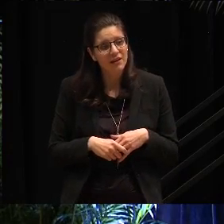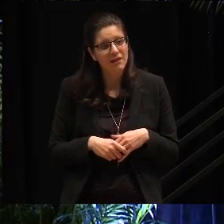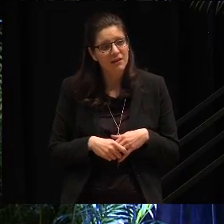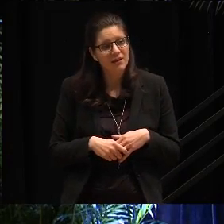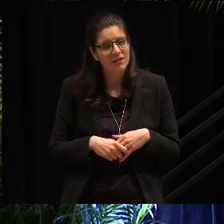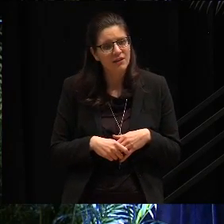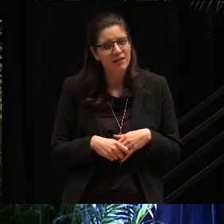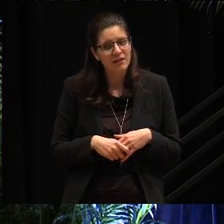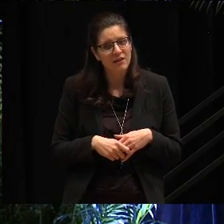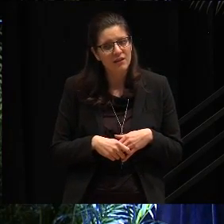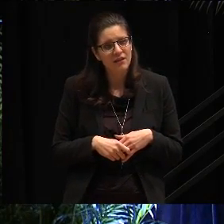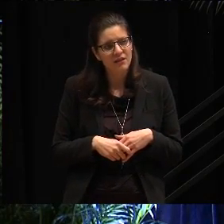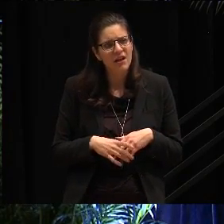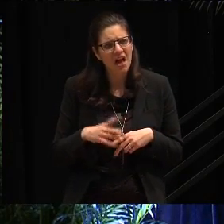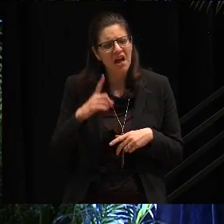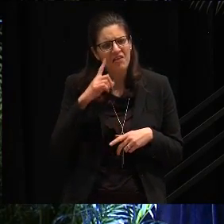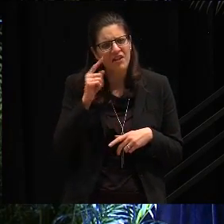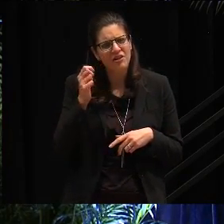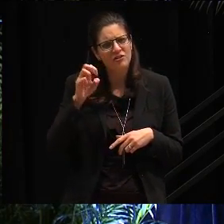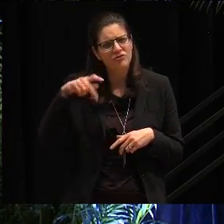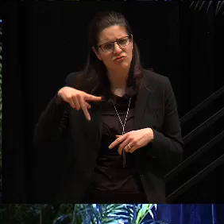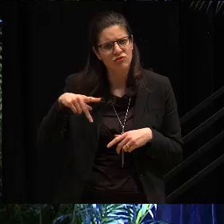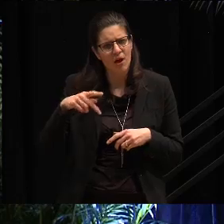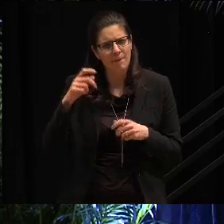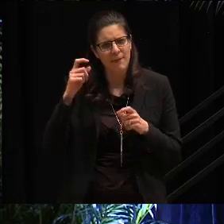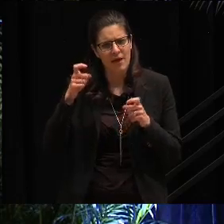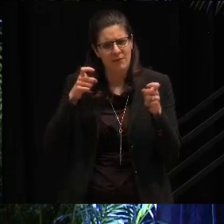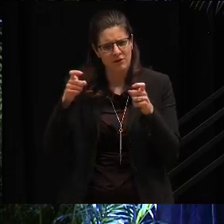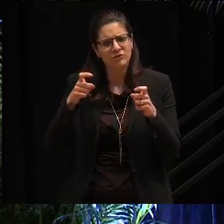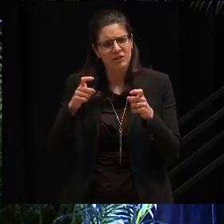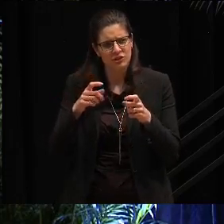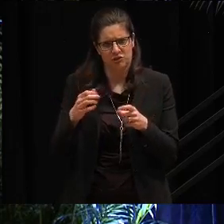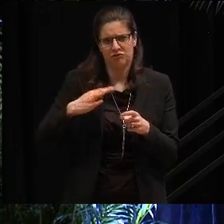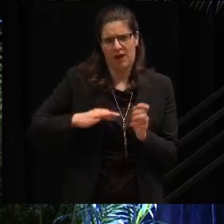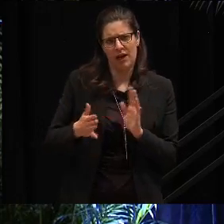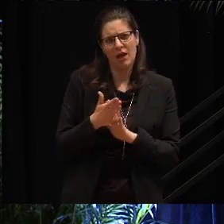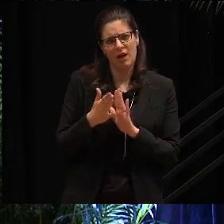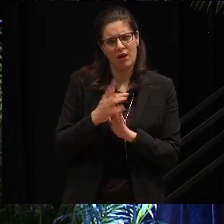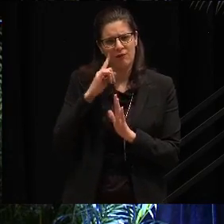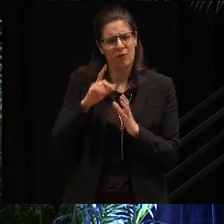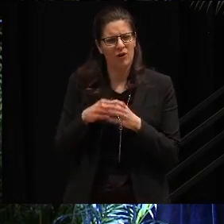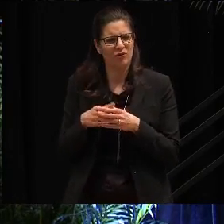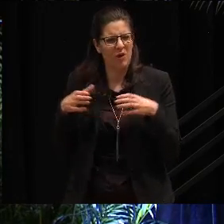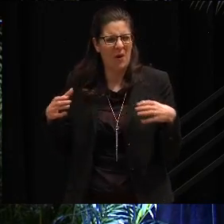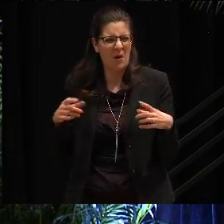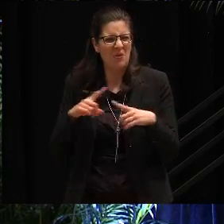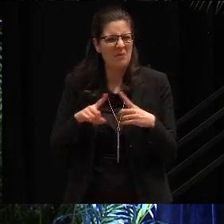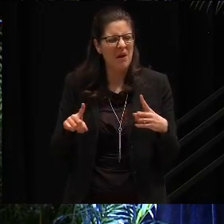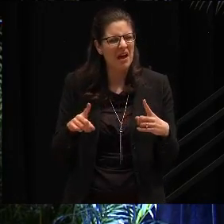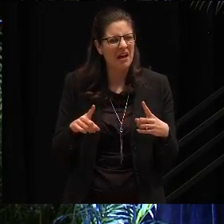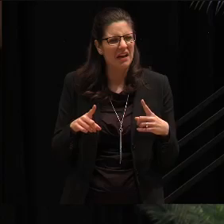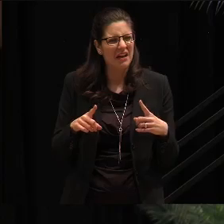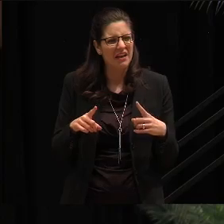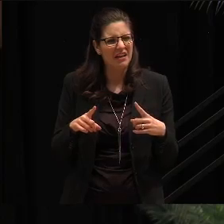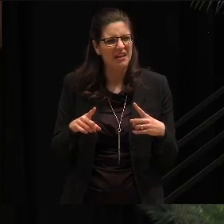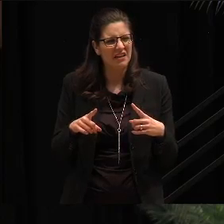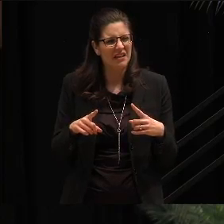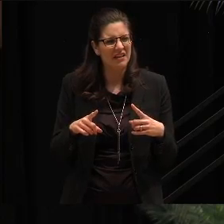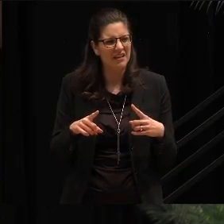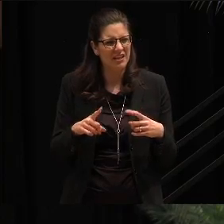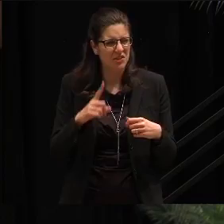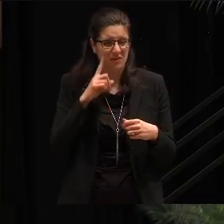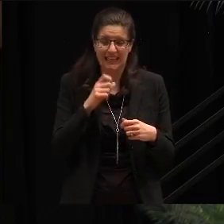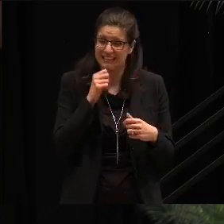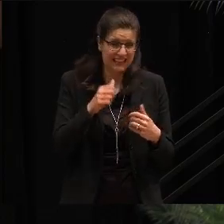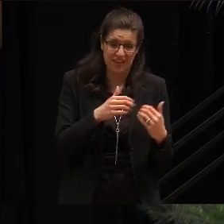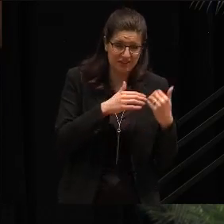I do believe the Trump administration deserves some credit for the economic growth. However, do you feel like it's come at a really